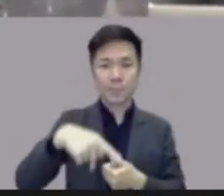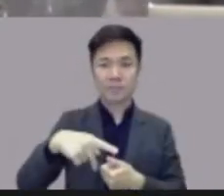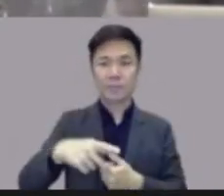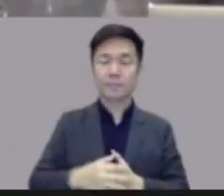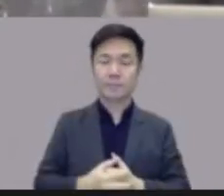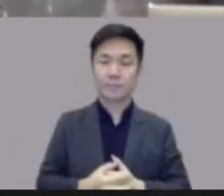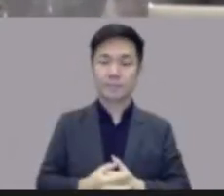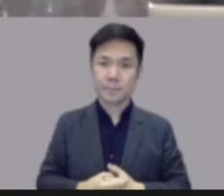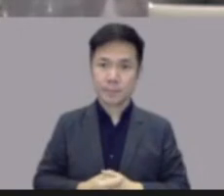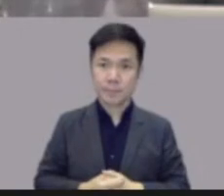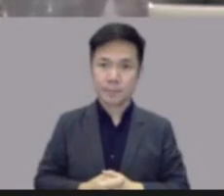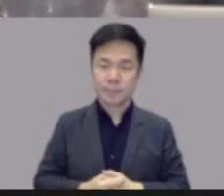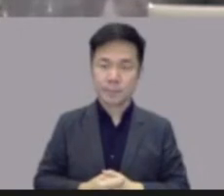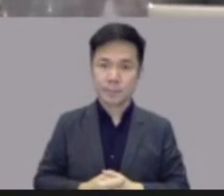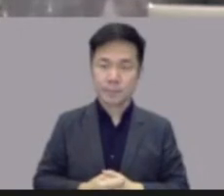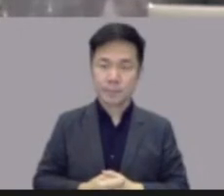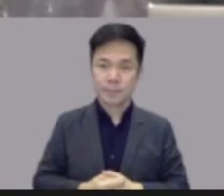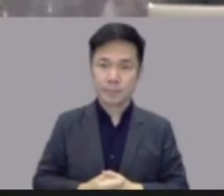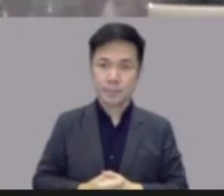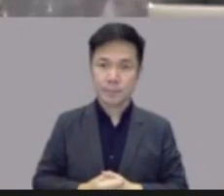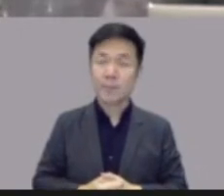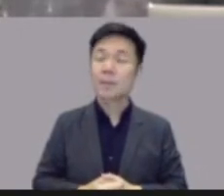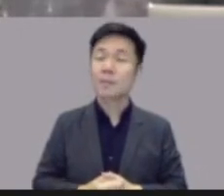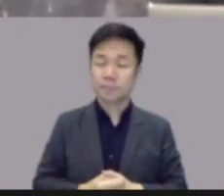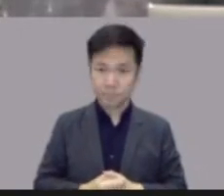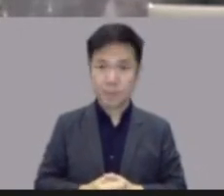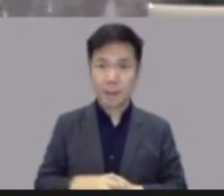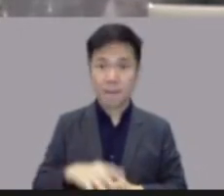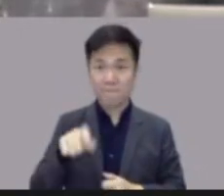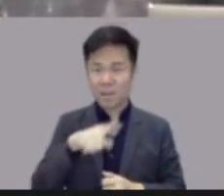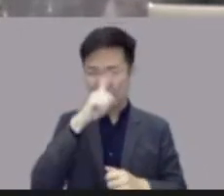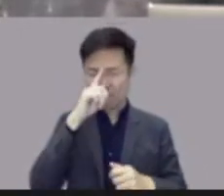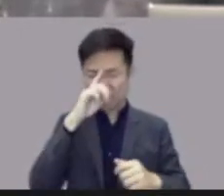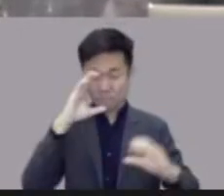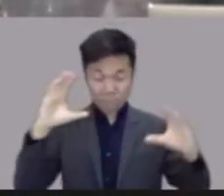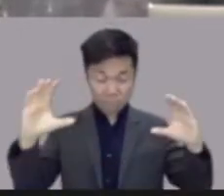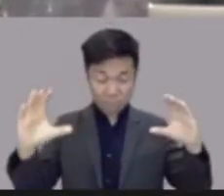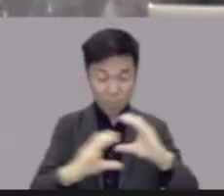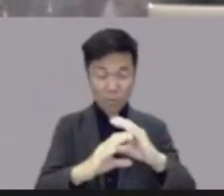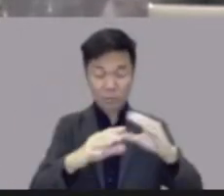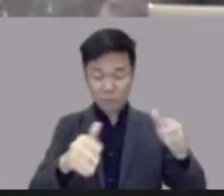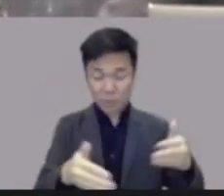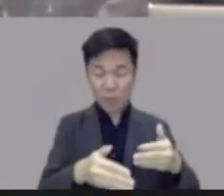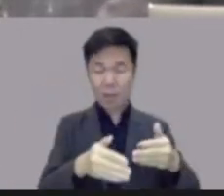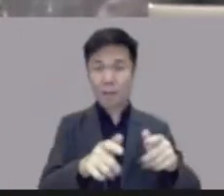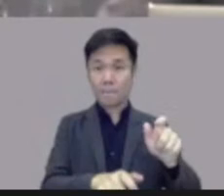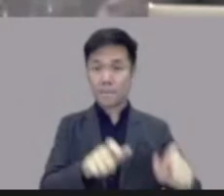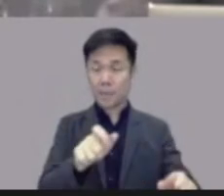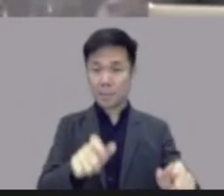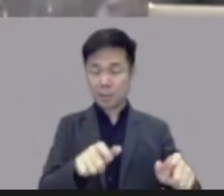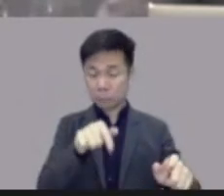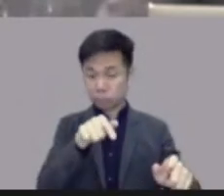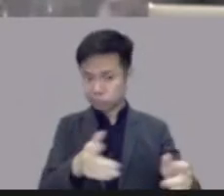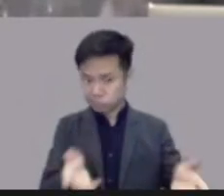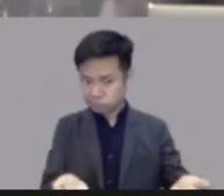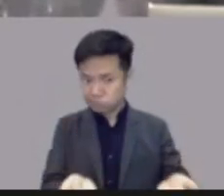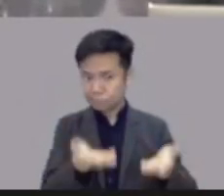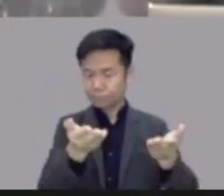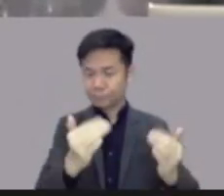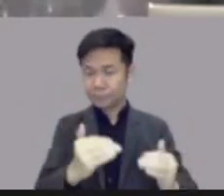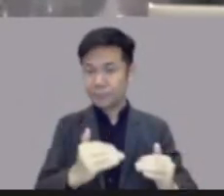that place people's interests and needs at the center of development encourage people to people